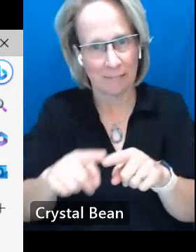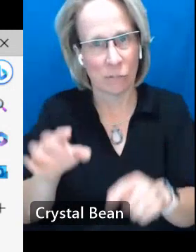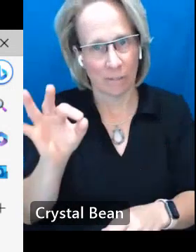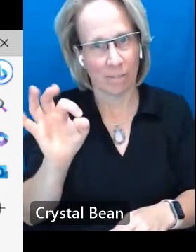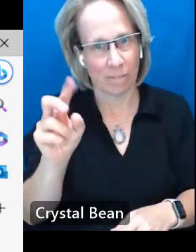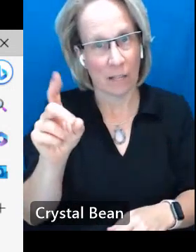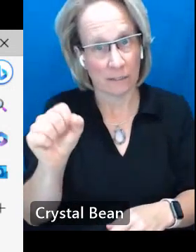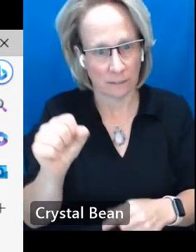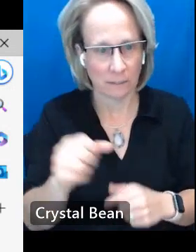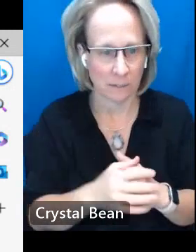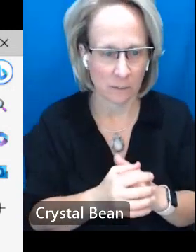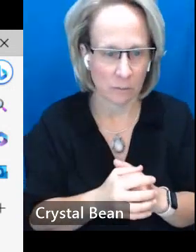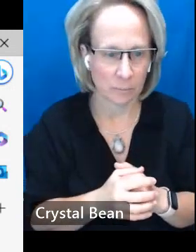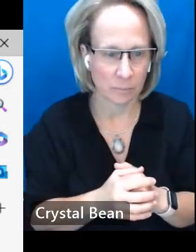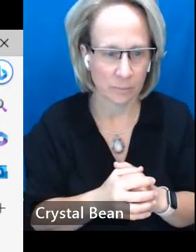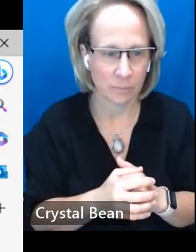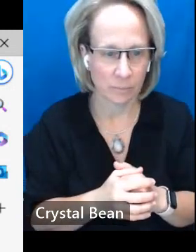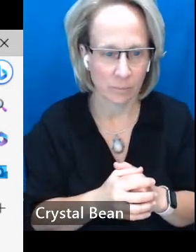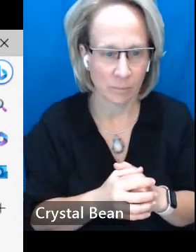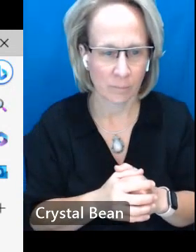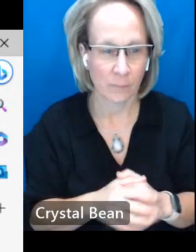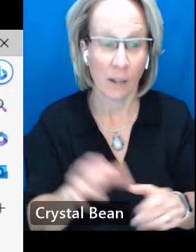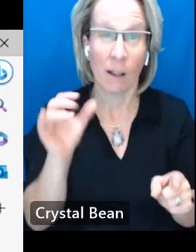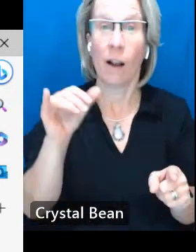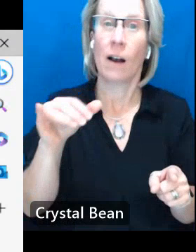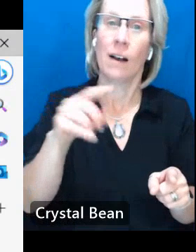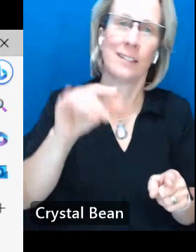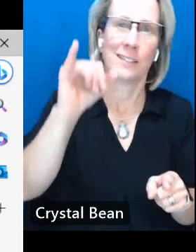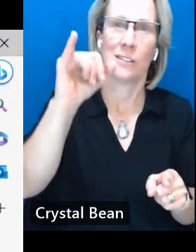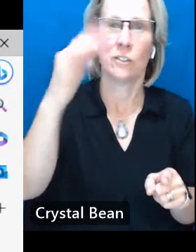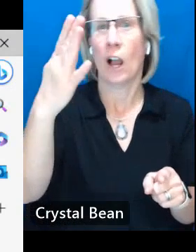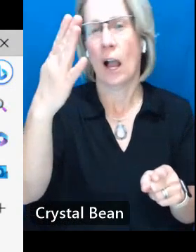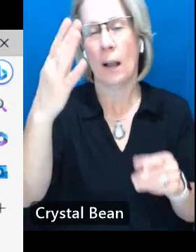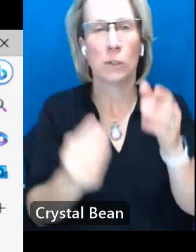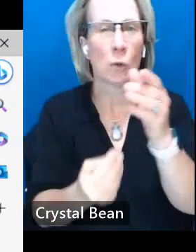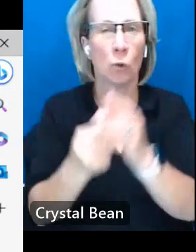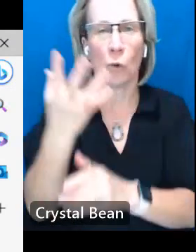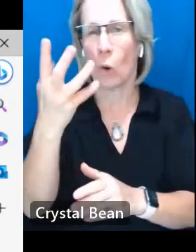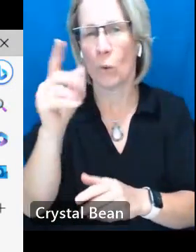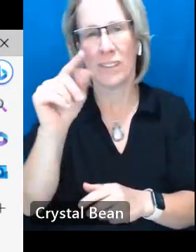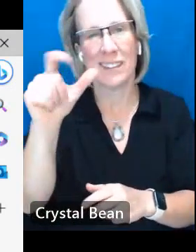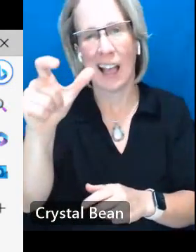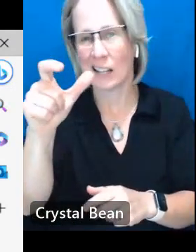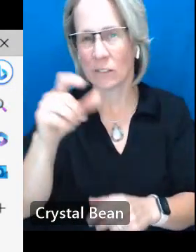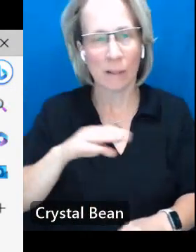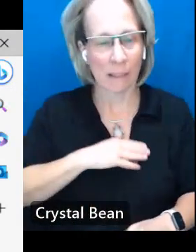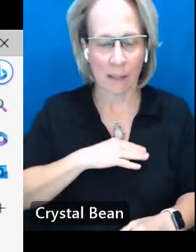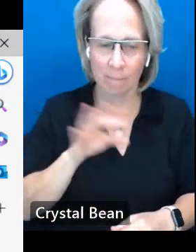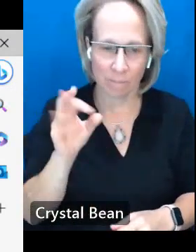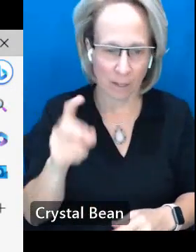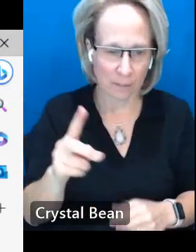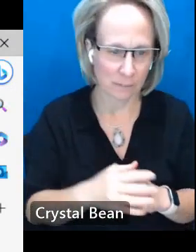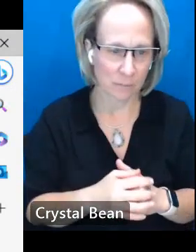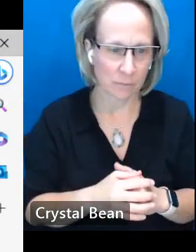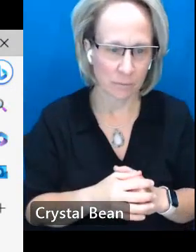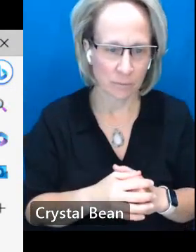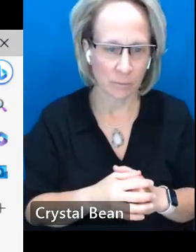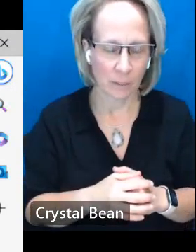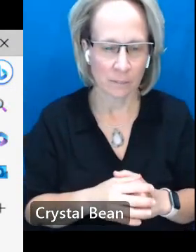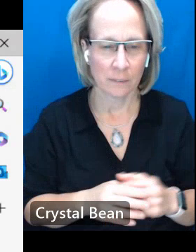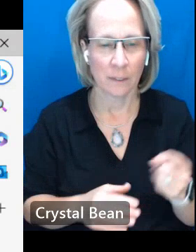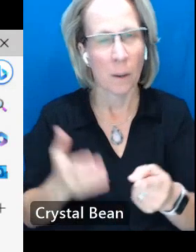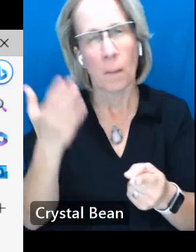let's say, oh, this is in the Jobs and Growth Tax Relief Fund. Speed type, you probably don't need to enter account again.